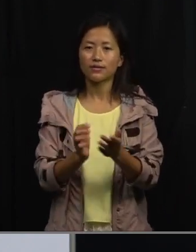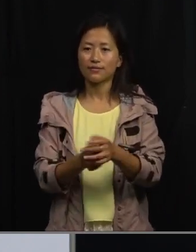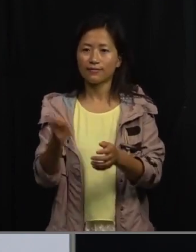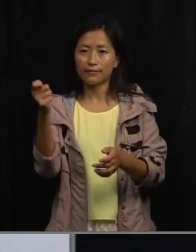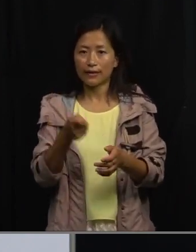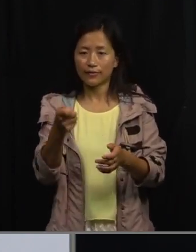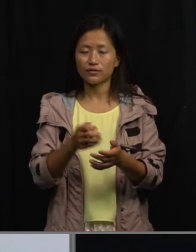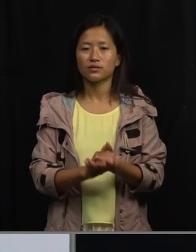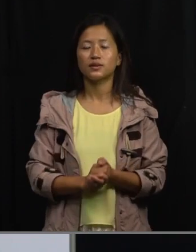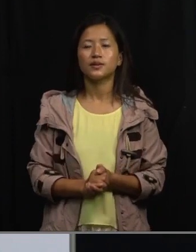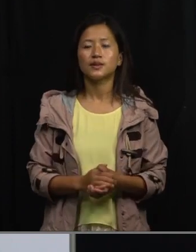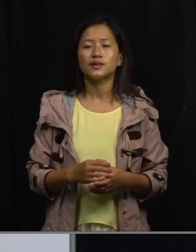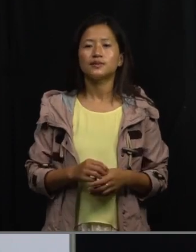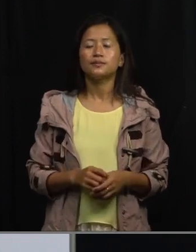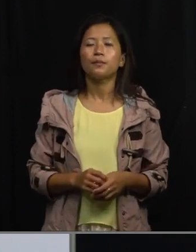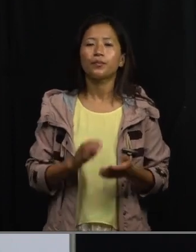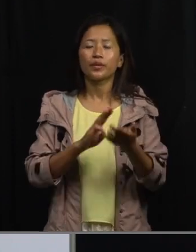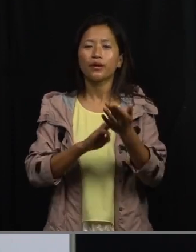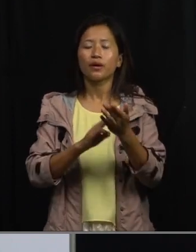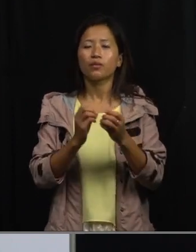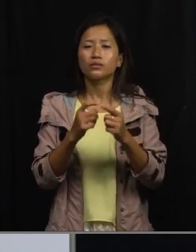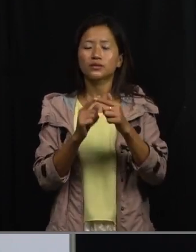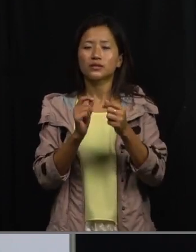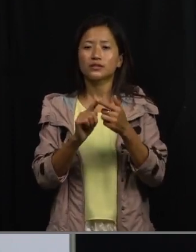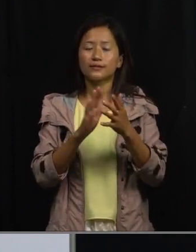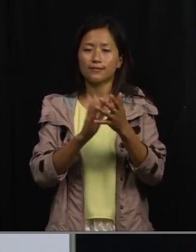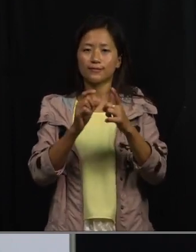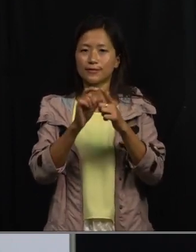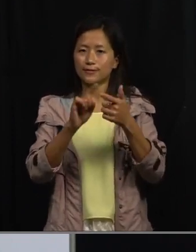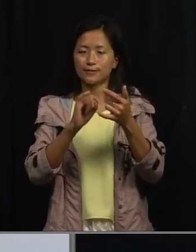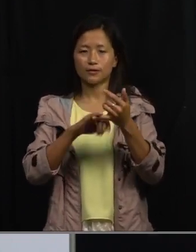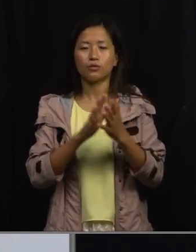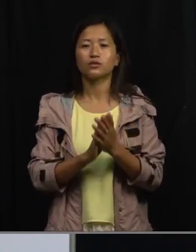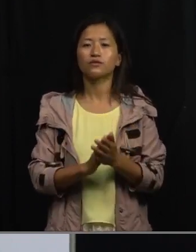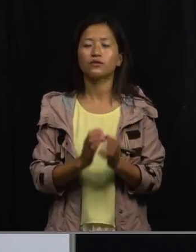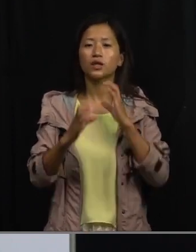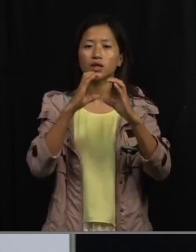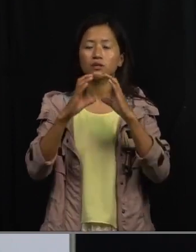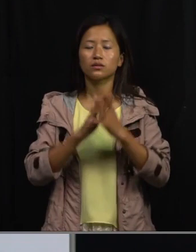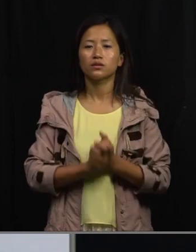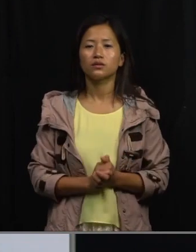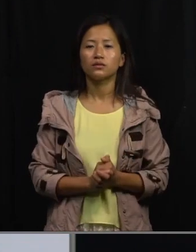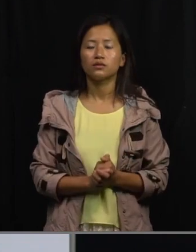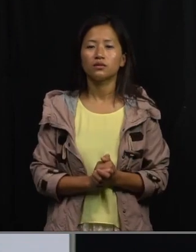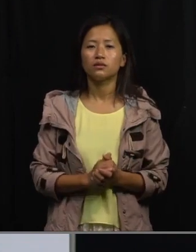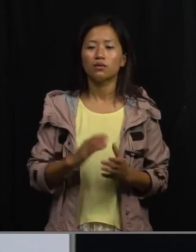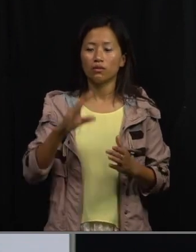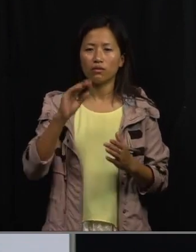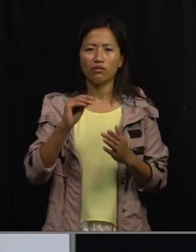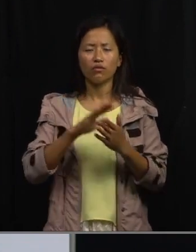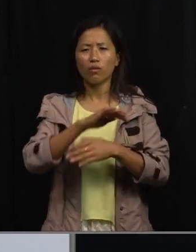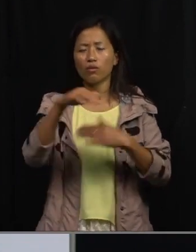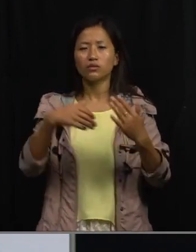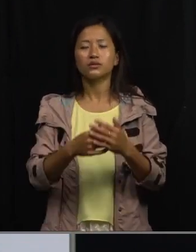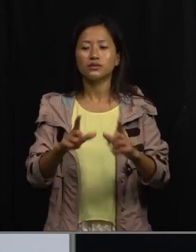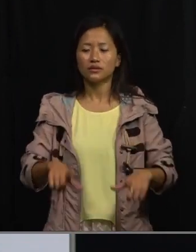will discuss about the modes of communication. Modes of communication. Of all the living